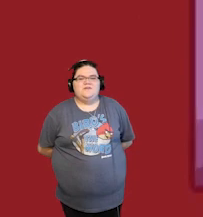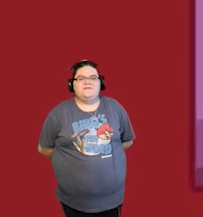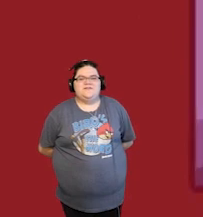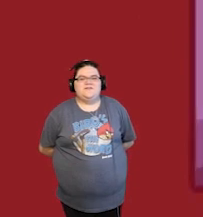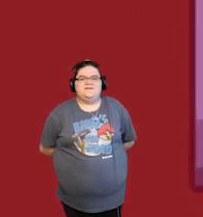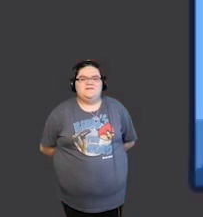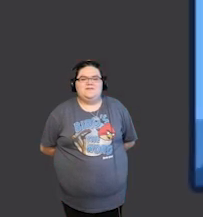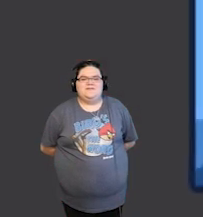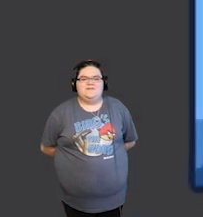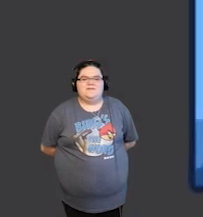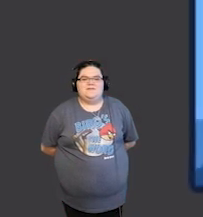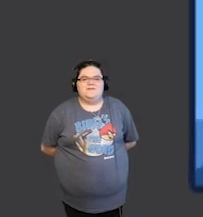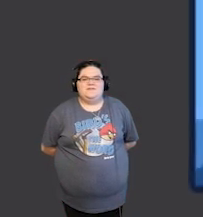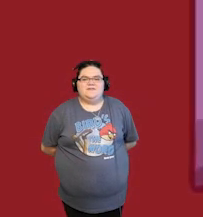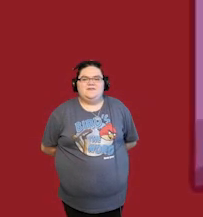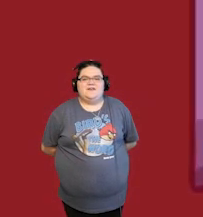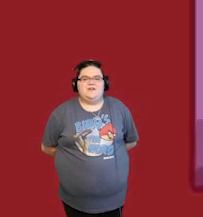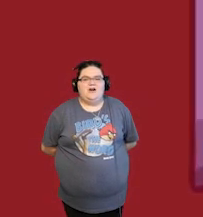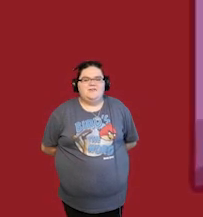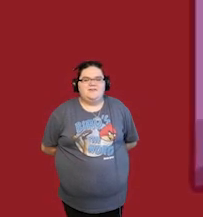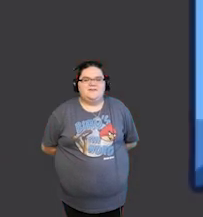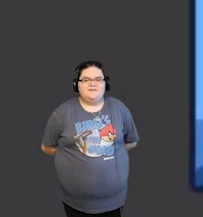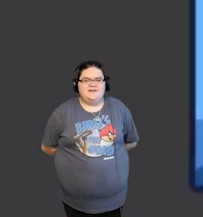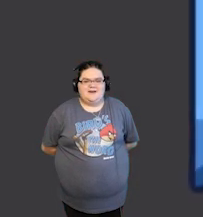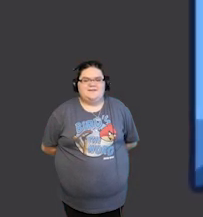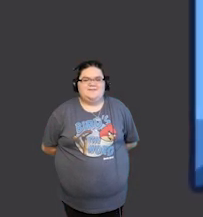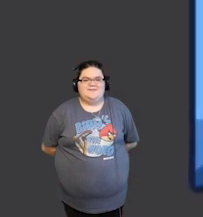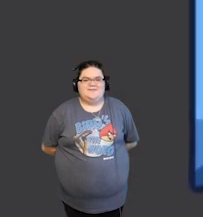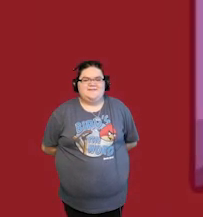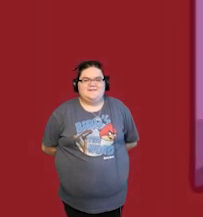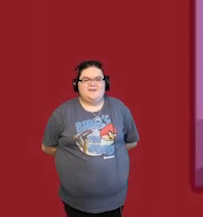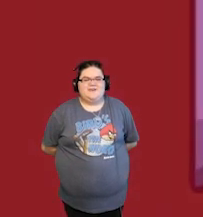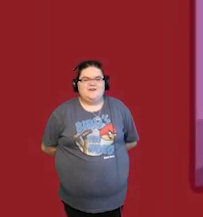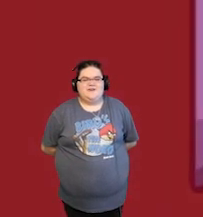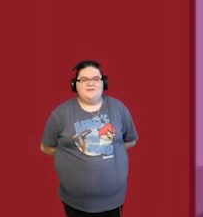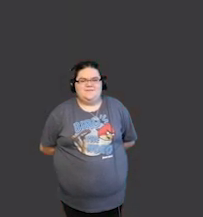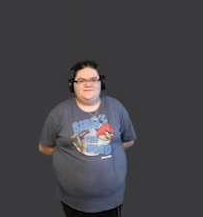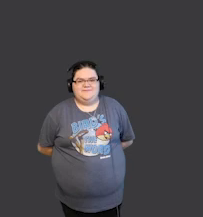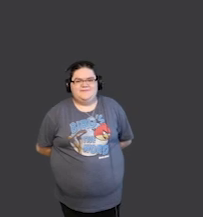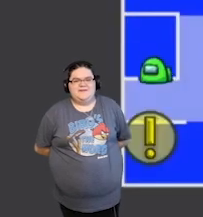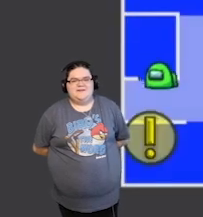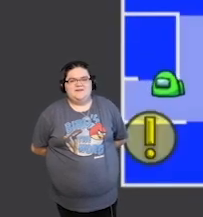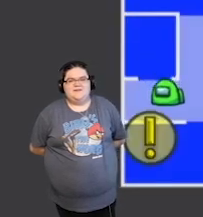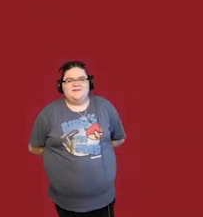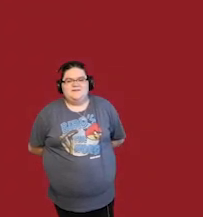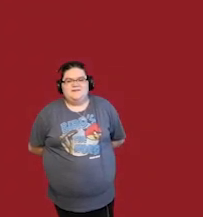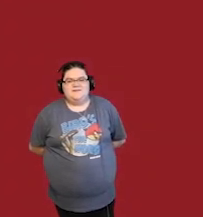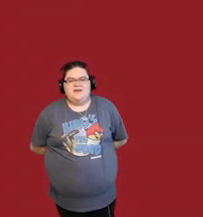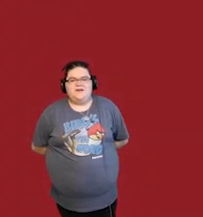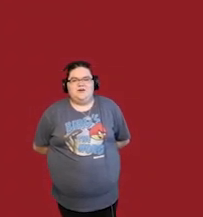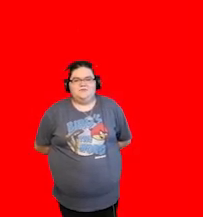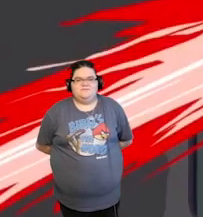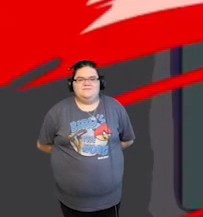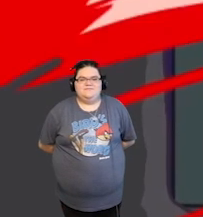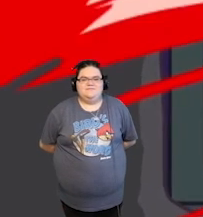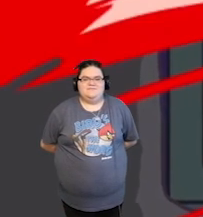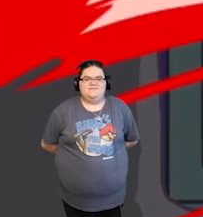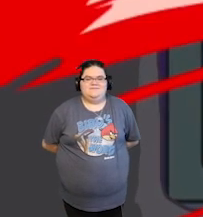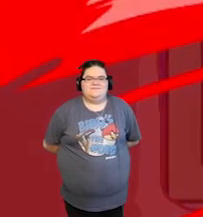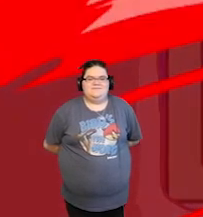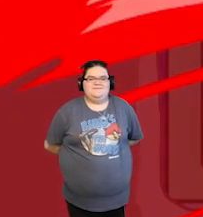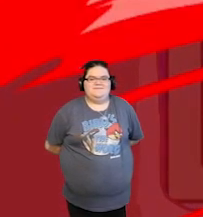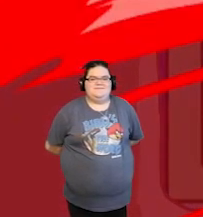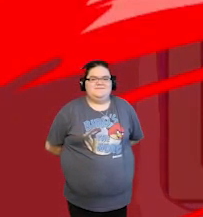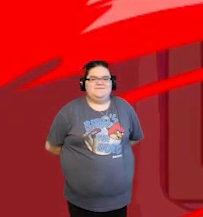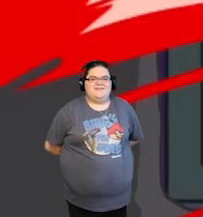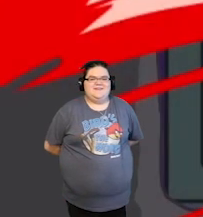No, you have to. You have to take it off. Yeah. There you go. There.